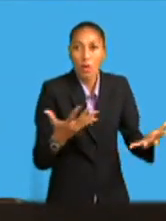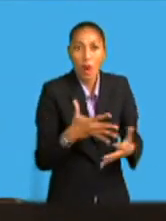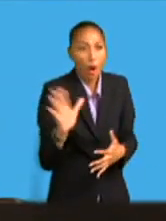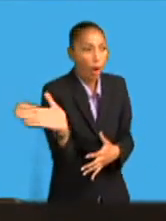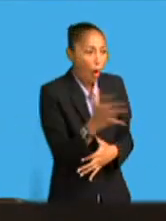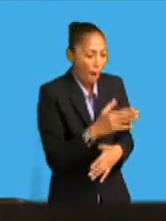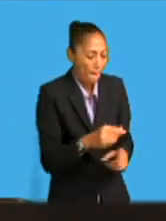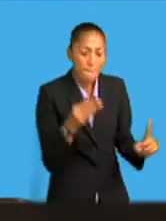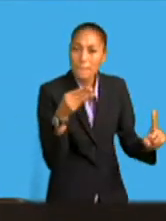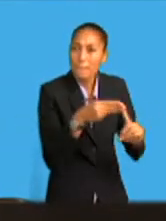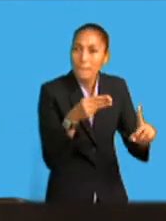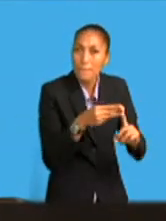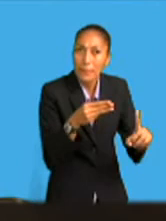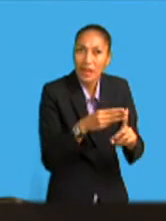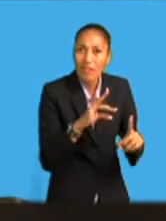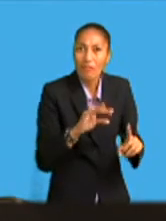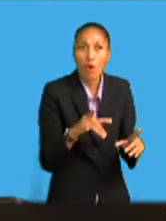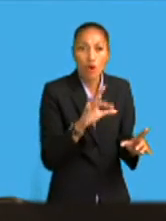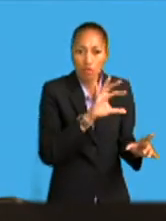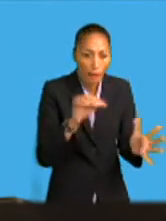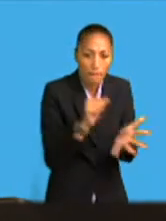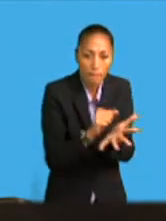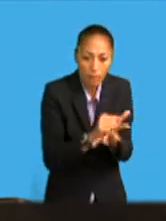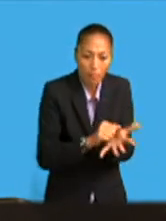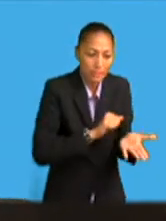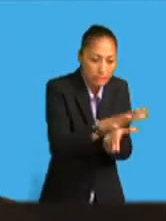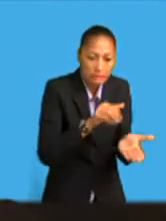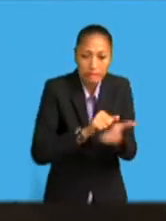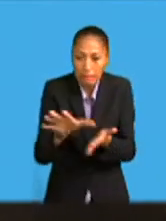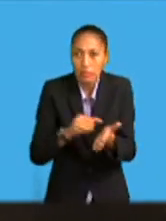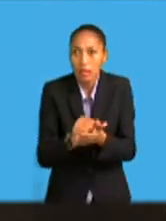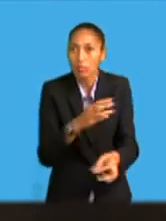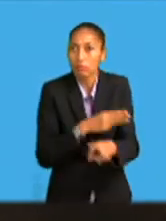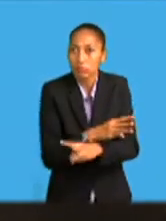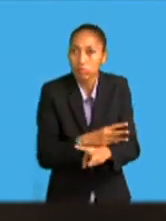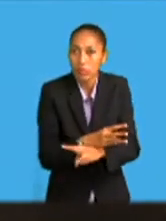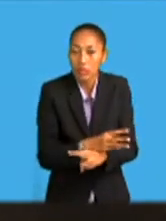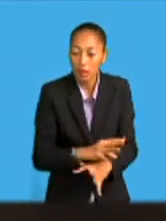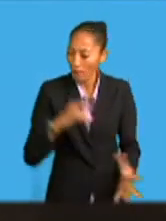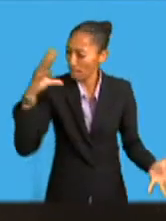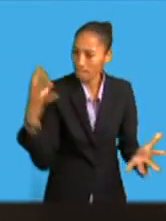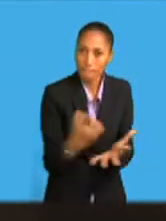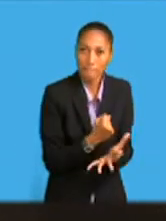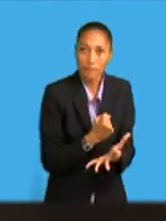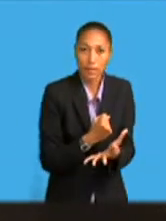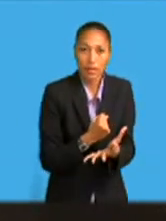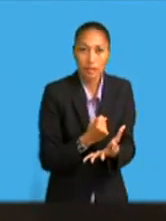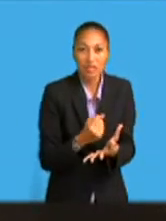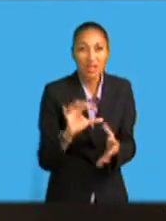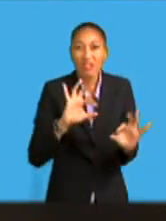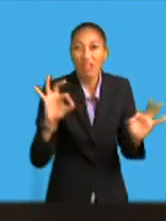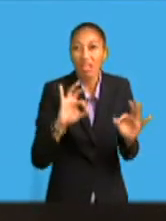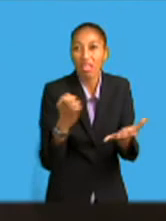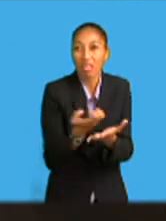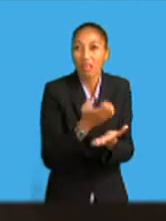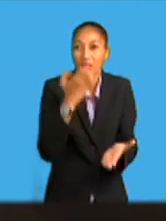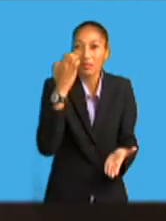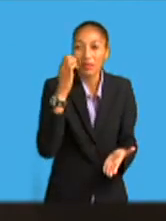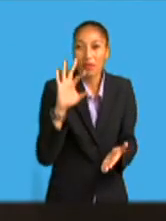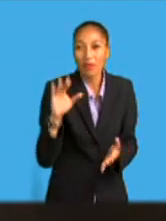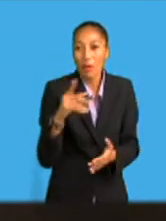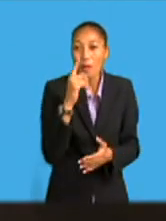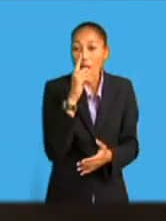roles in minimizing illegal forest activities, thus ensuring greater economic returns for